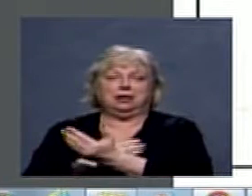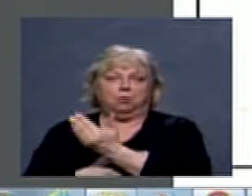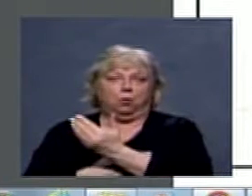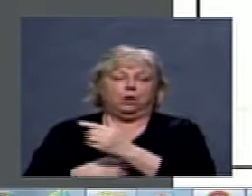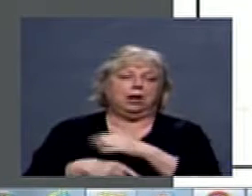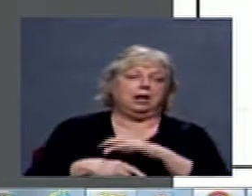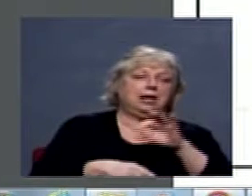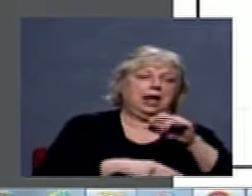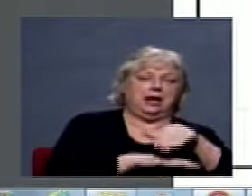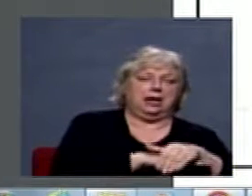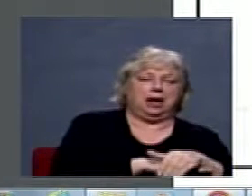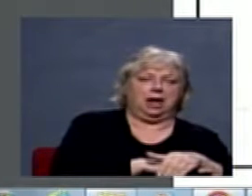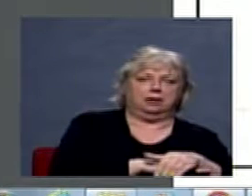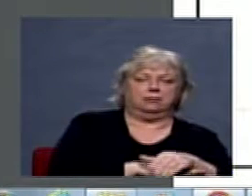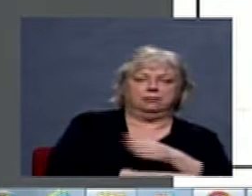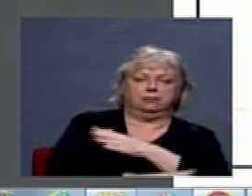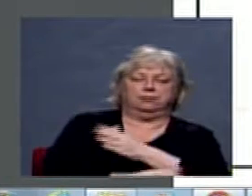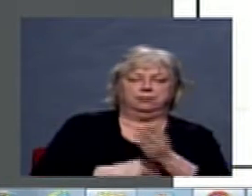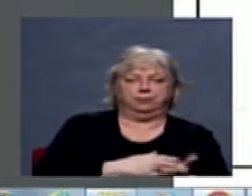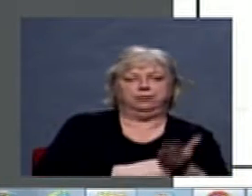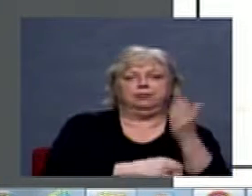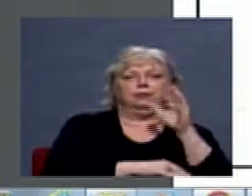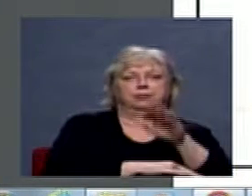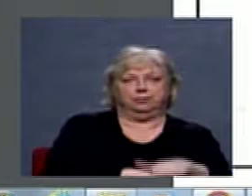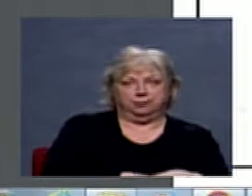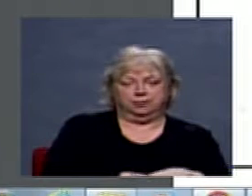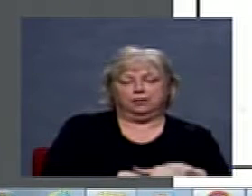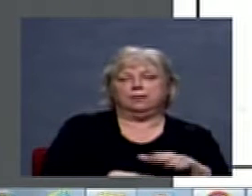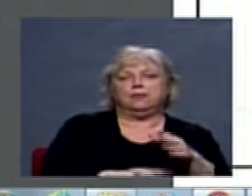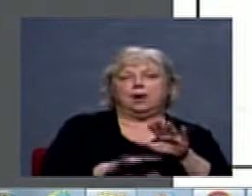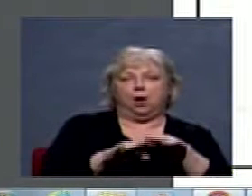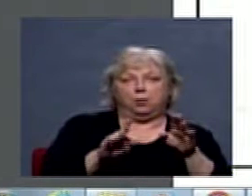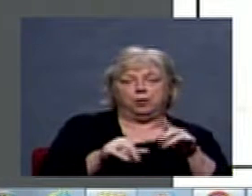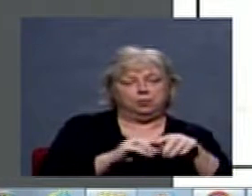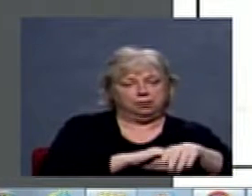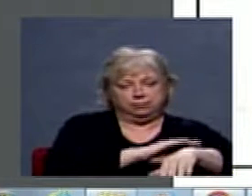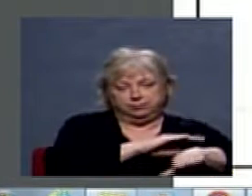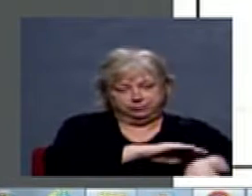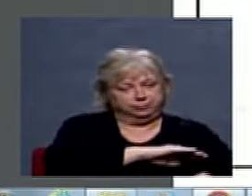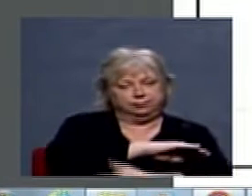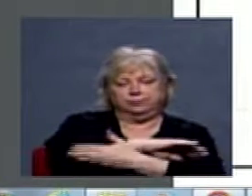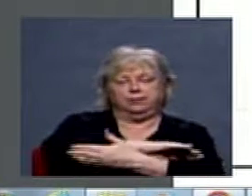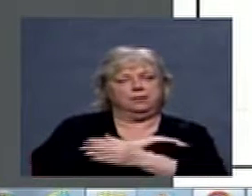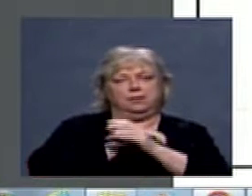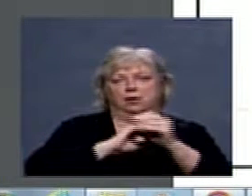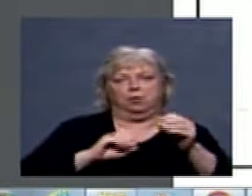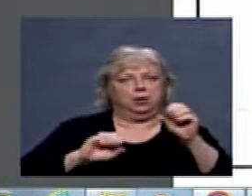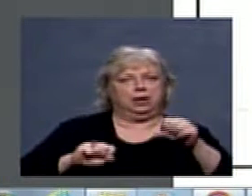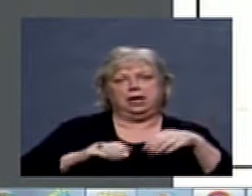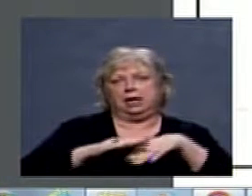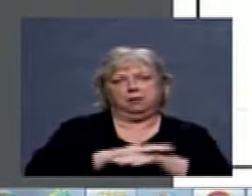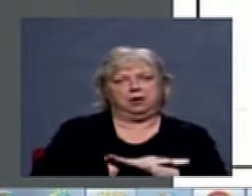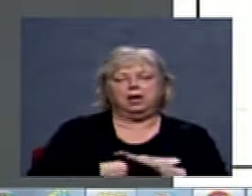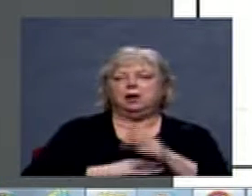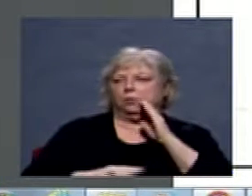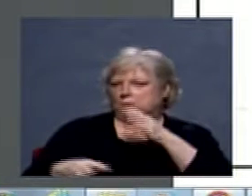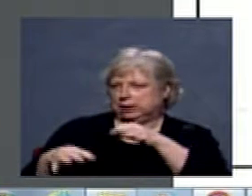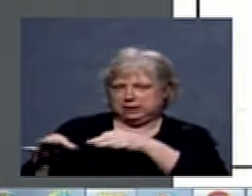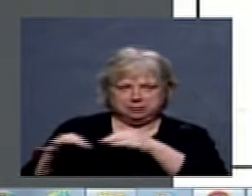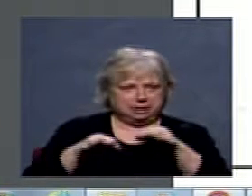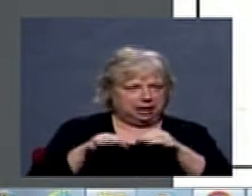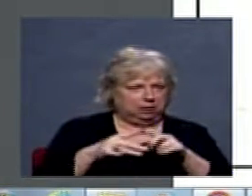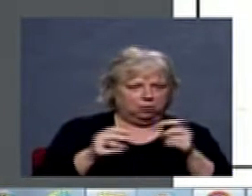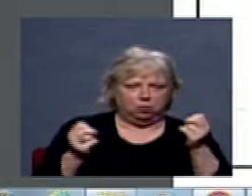9 p.m. During that period at night, nobody can come in. And that will be explained to everybody when they